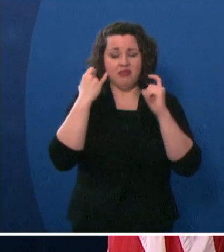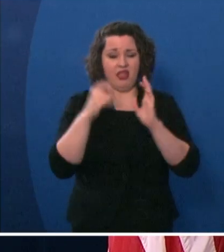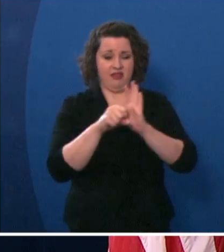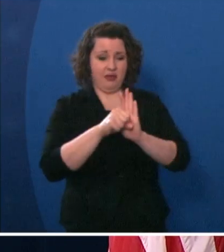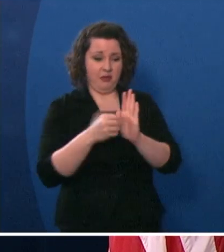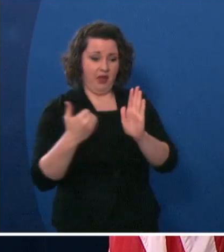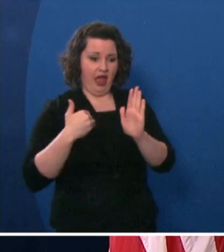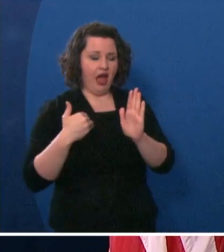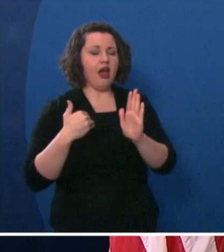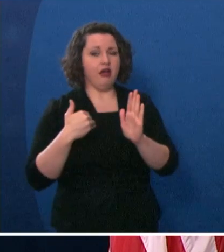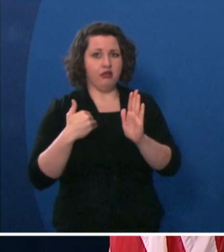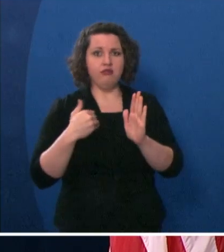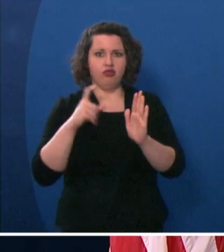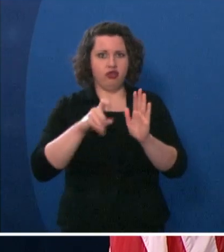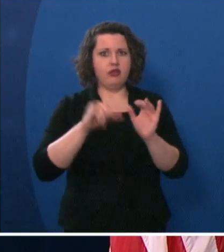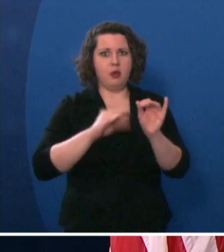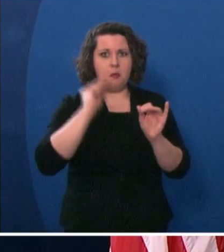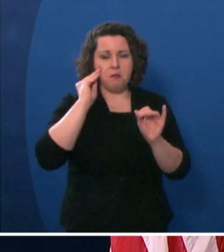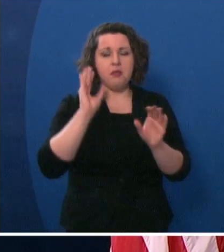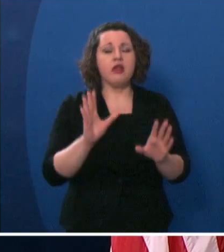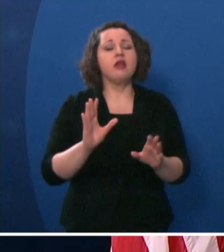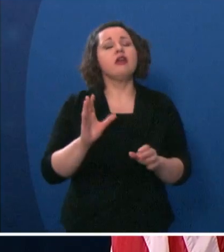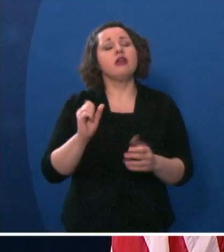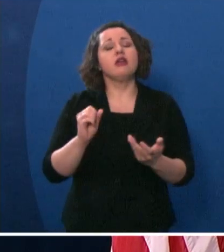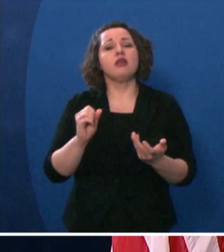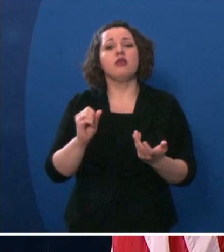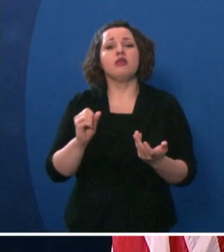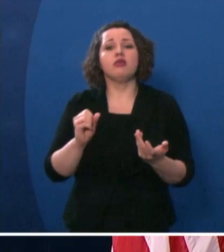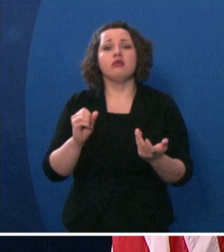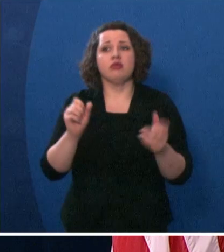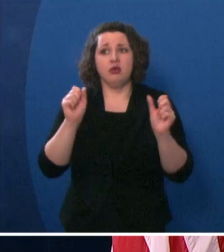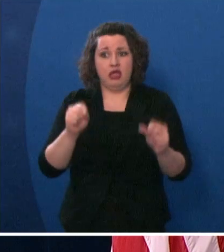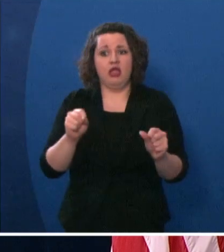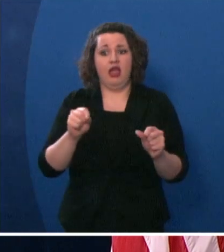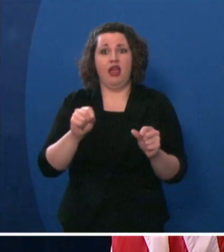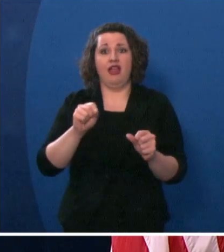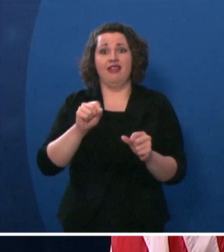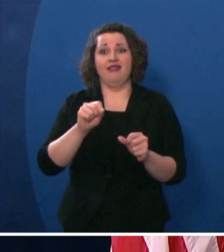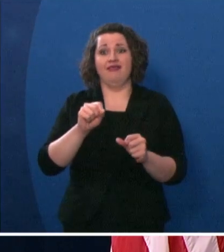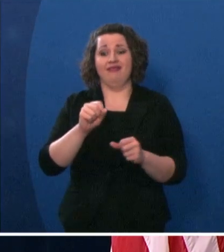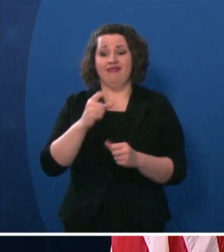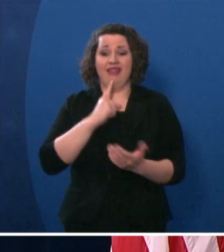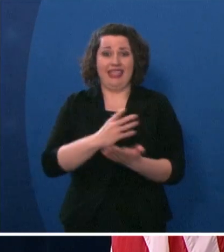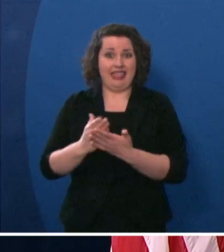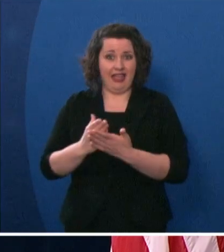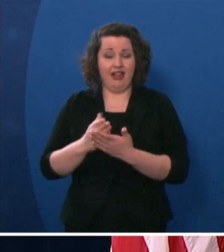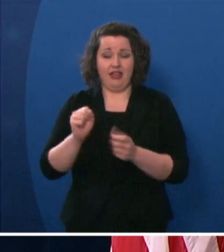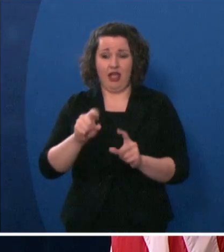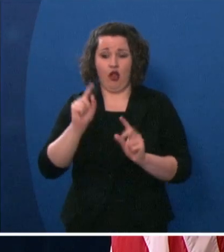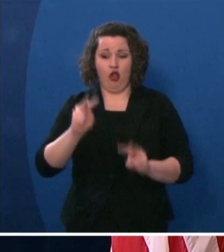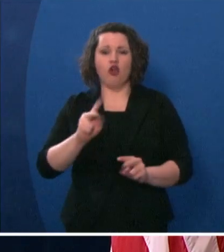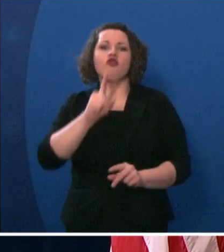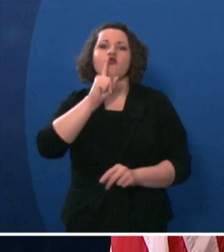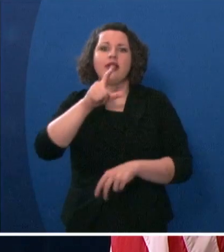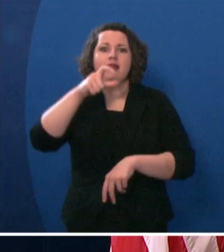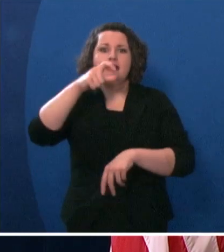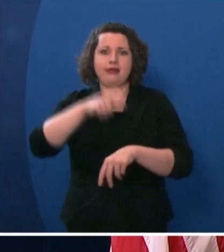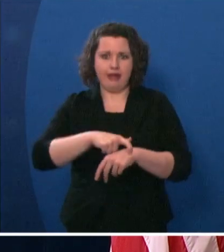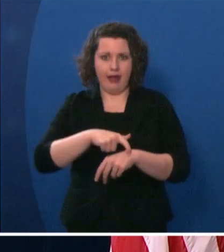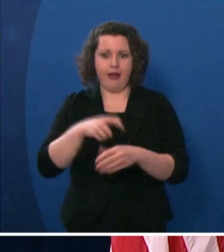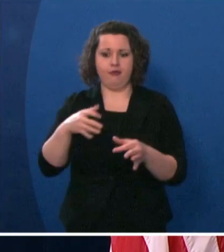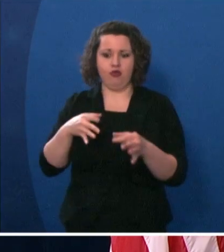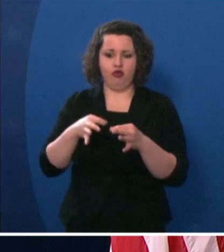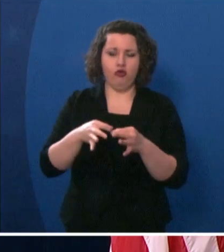symptoms, then they absolutely should isolate themselves. So we're also able to look at data on a real time. That's something else that Test Iowa has been able to bring to the